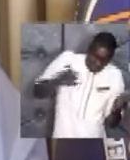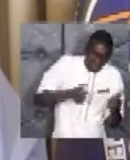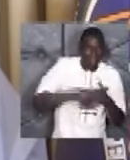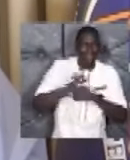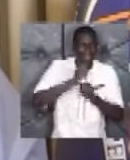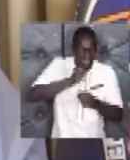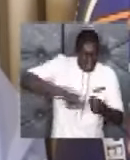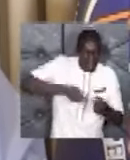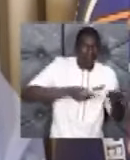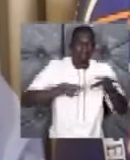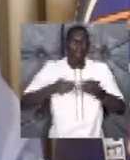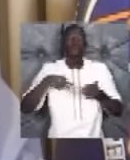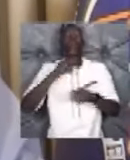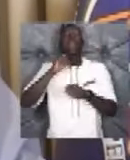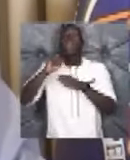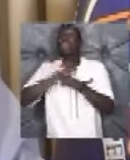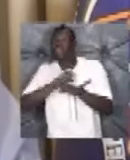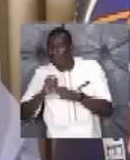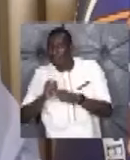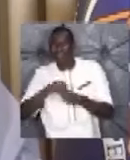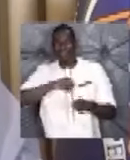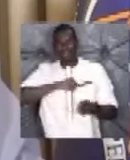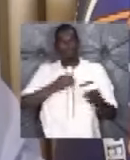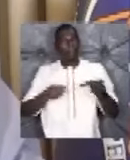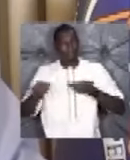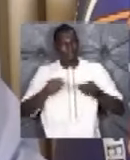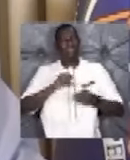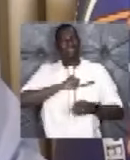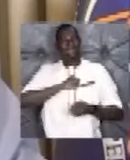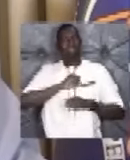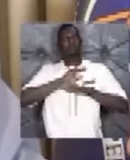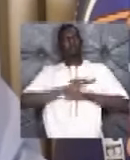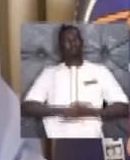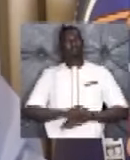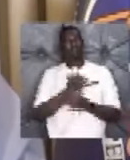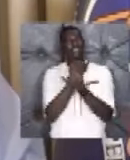economic well-being and self-reliance.